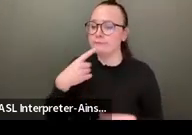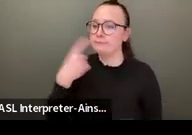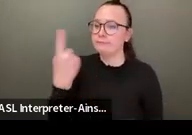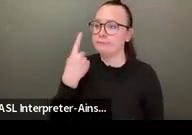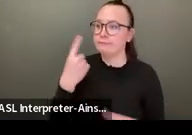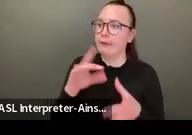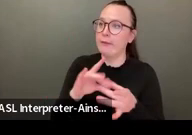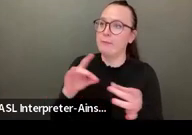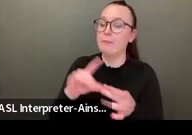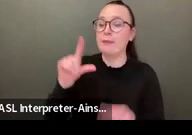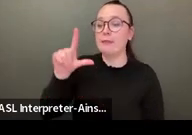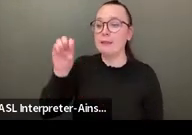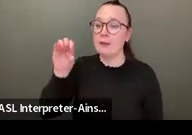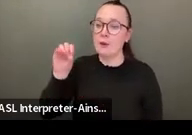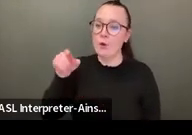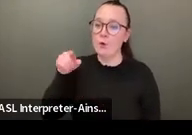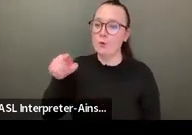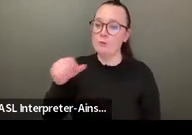is unable to